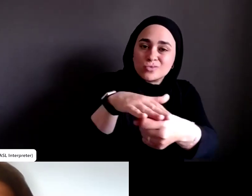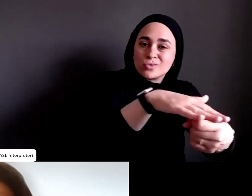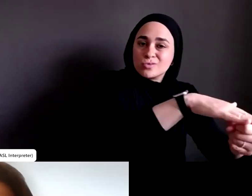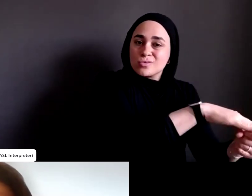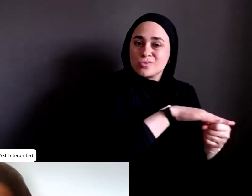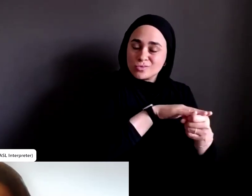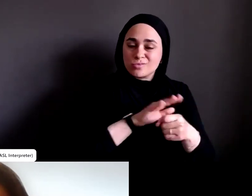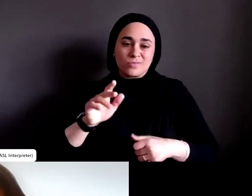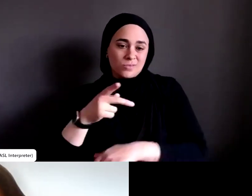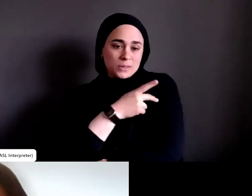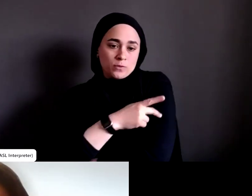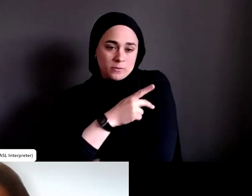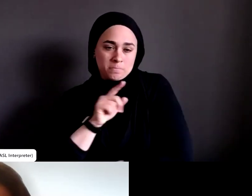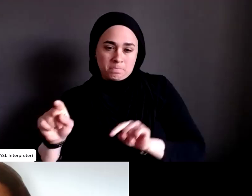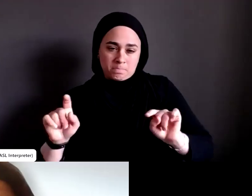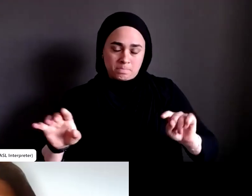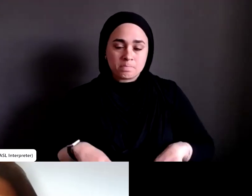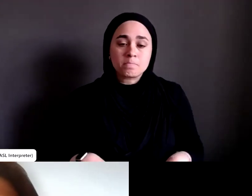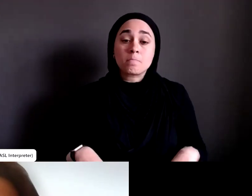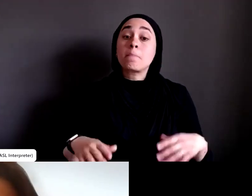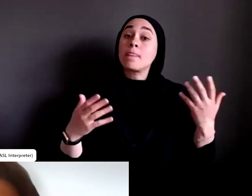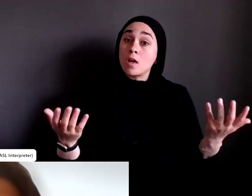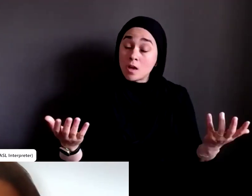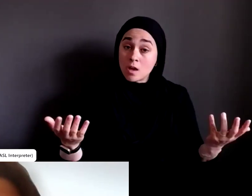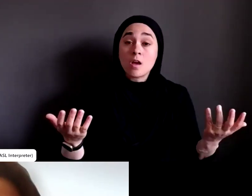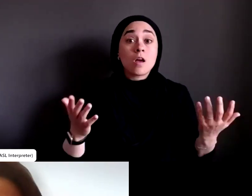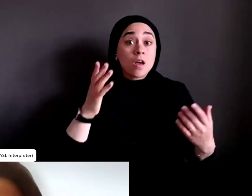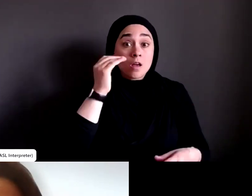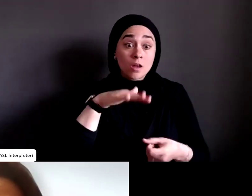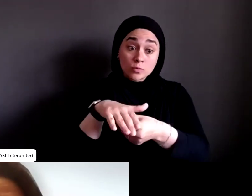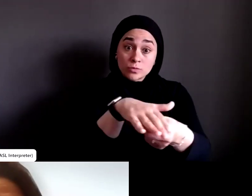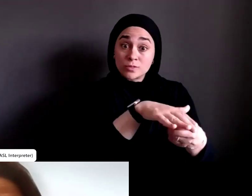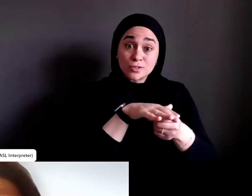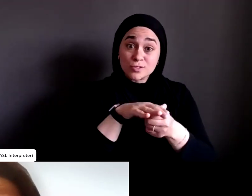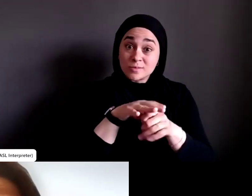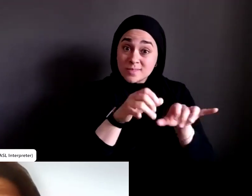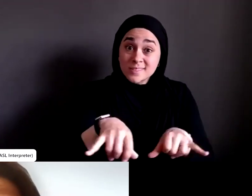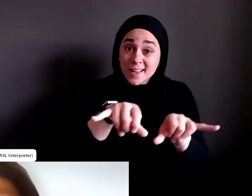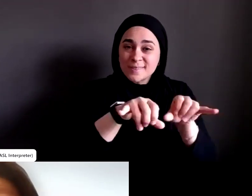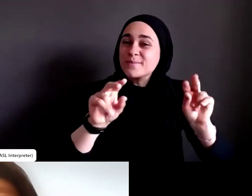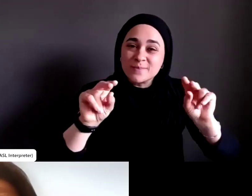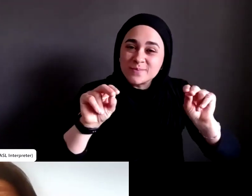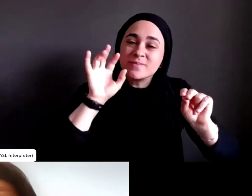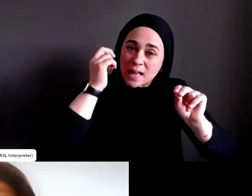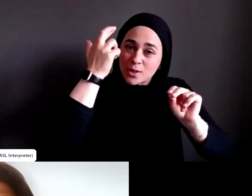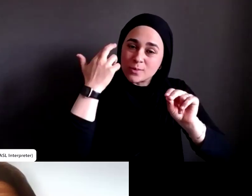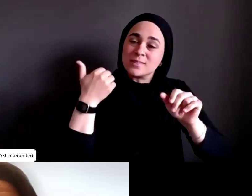of the fact that there's an acknowledgement that not all regions are the same, not all populations are all the same, and they're not all at the same